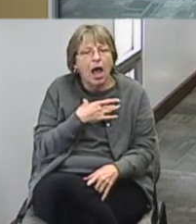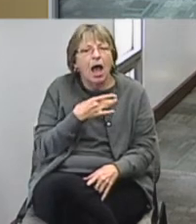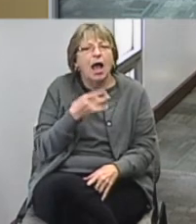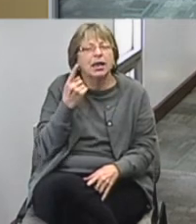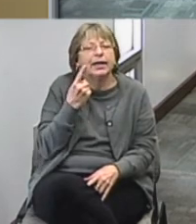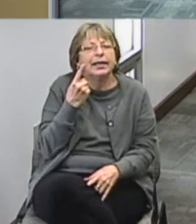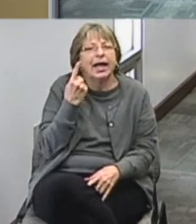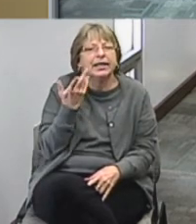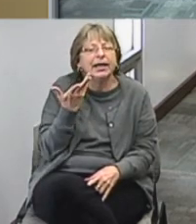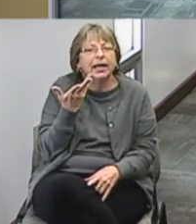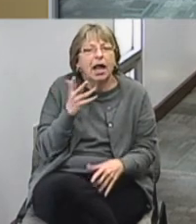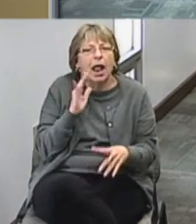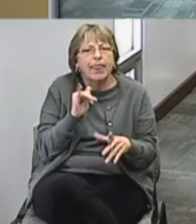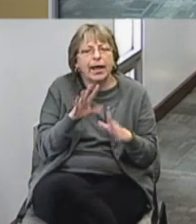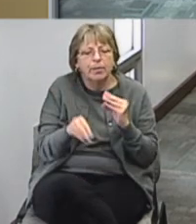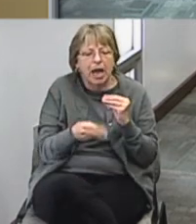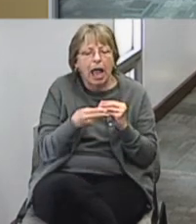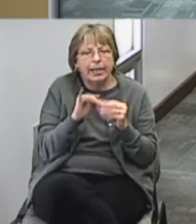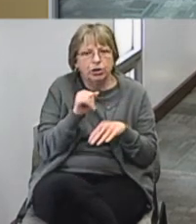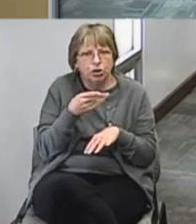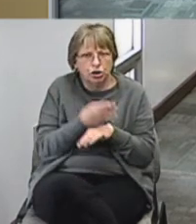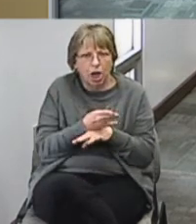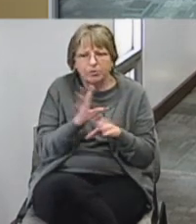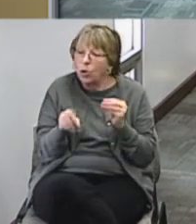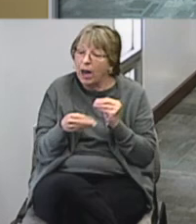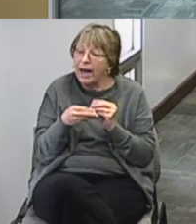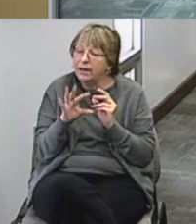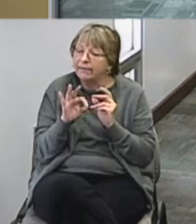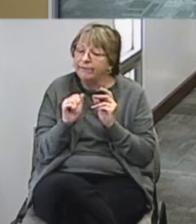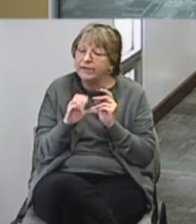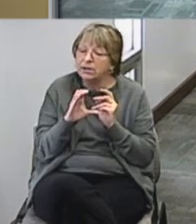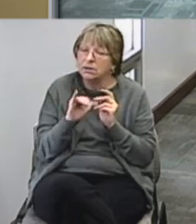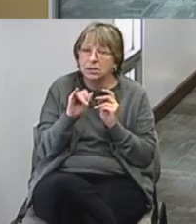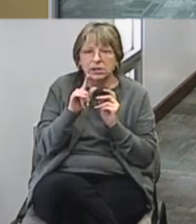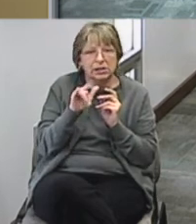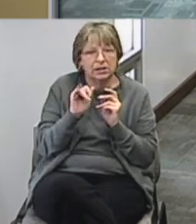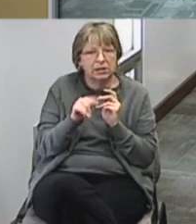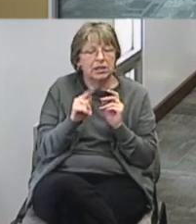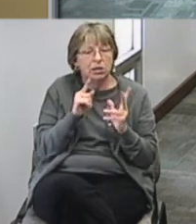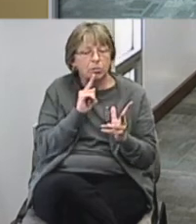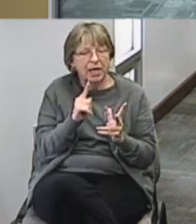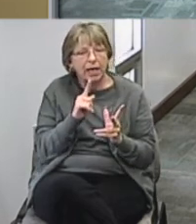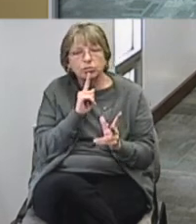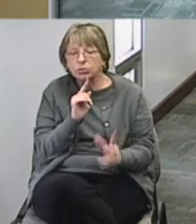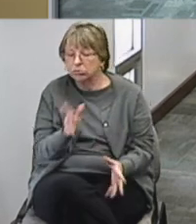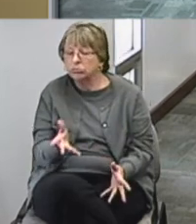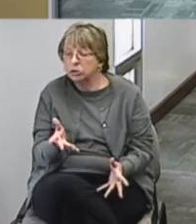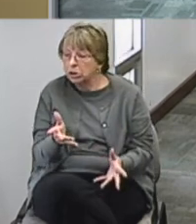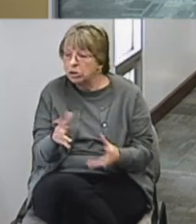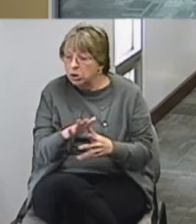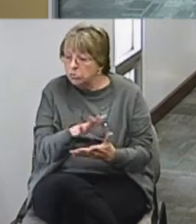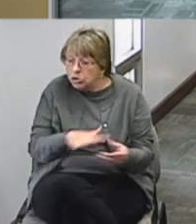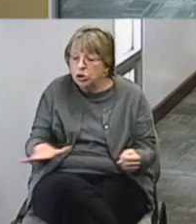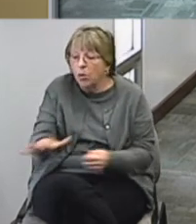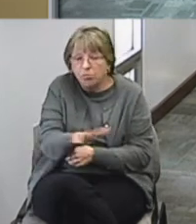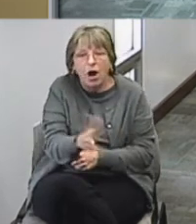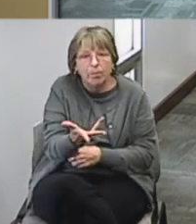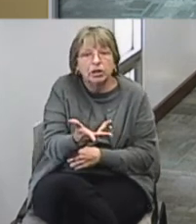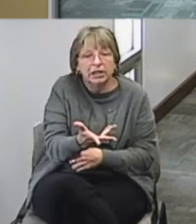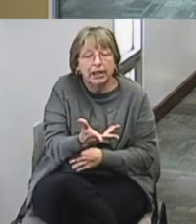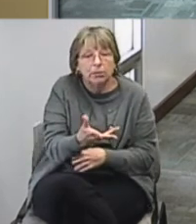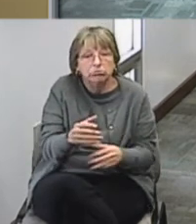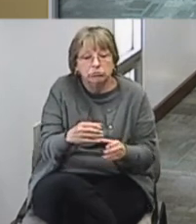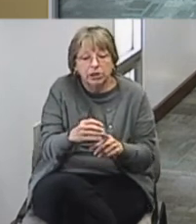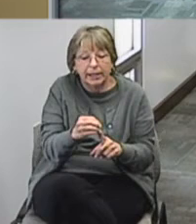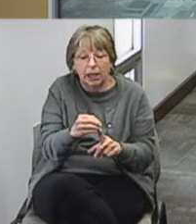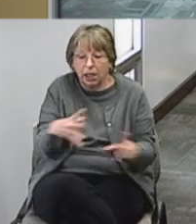could be adding jobs. That could be adding facilities. It could be actual real property or expansion to their footprint or whatever it